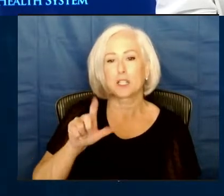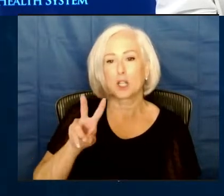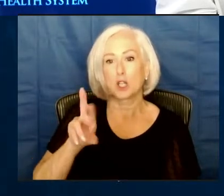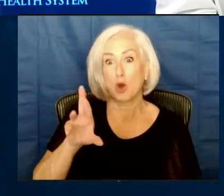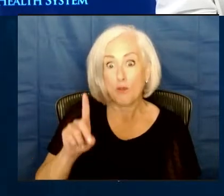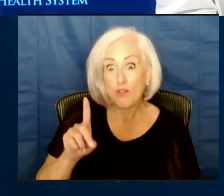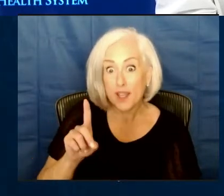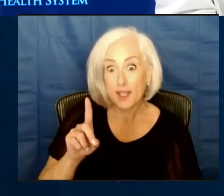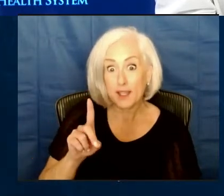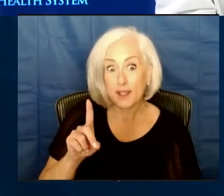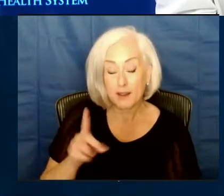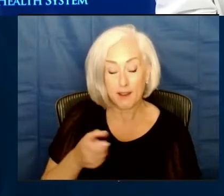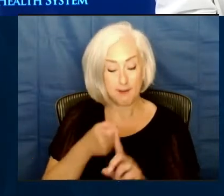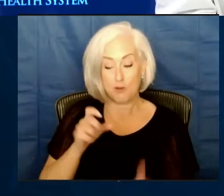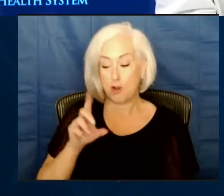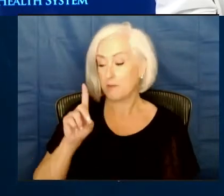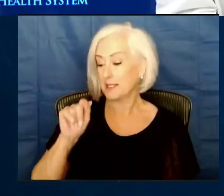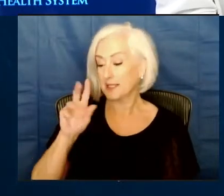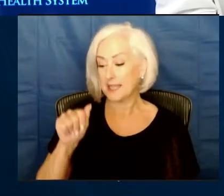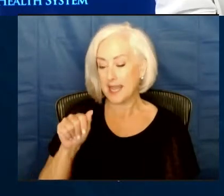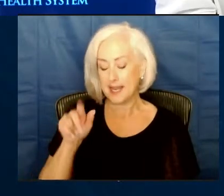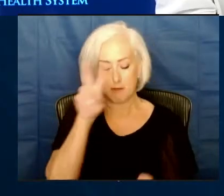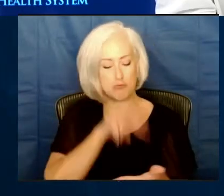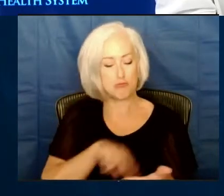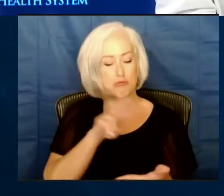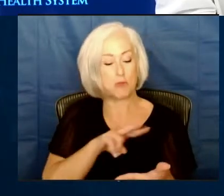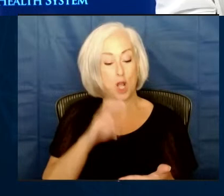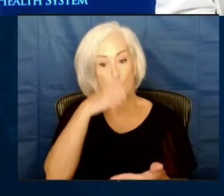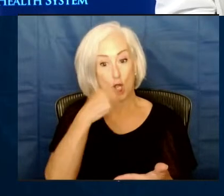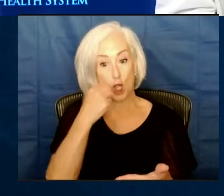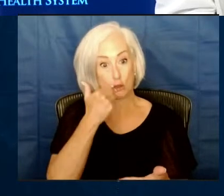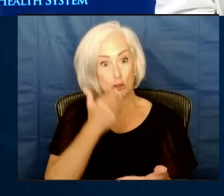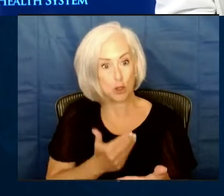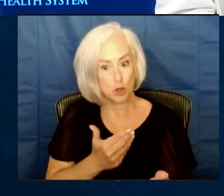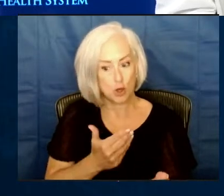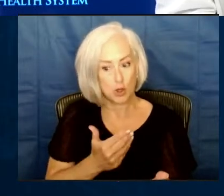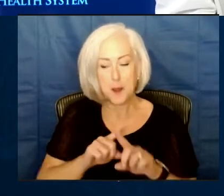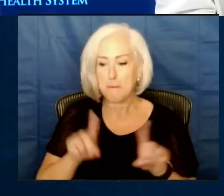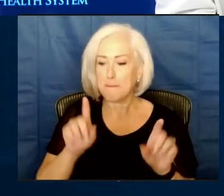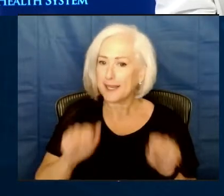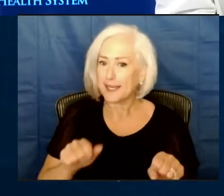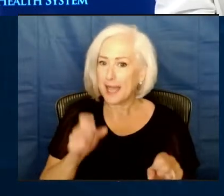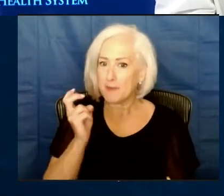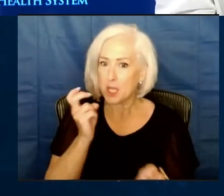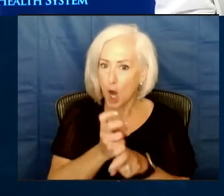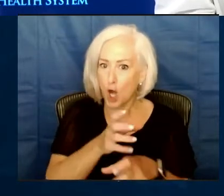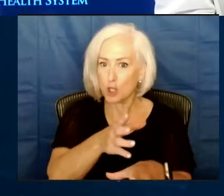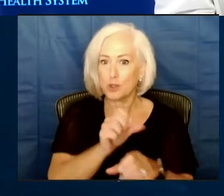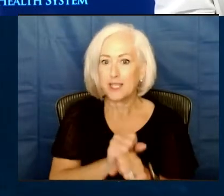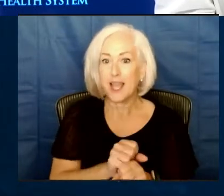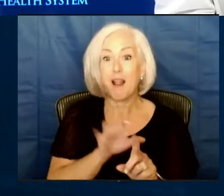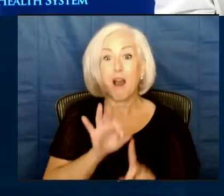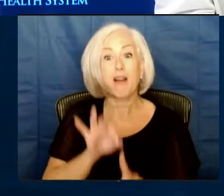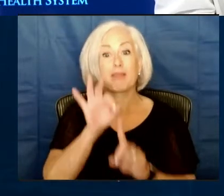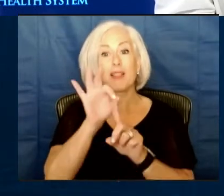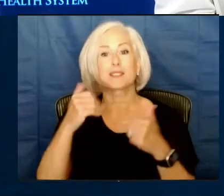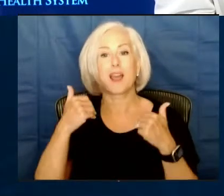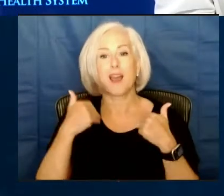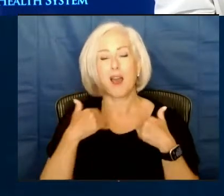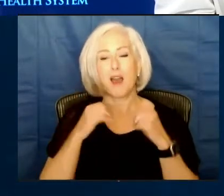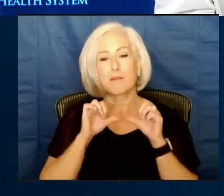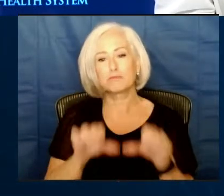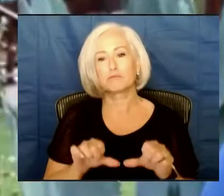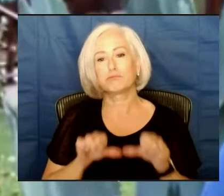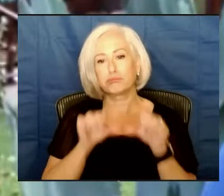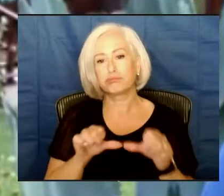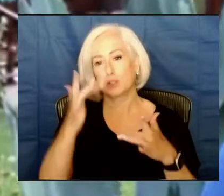a data standpoint, but it can be harder to get unless you have some type of a chronic disease. Mm-hmm. Yeah,